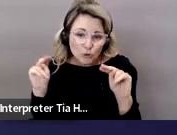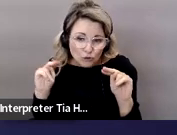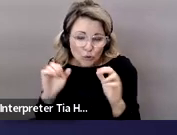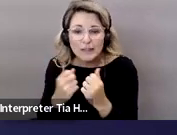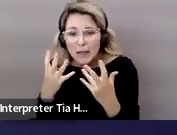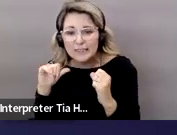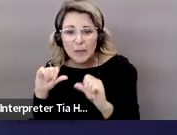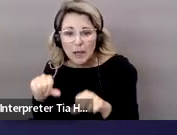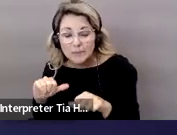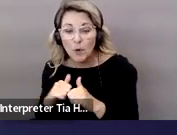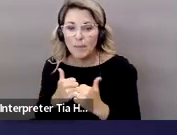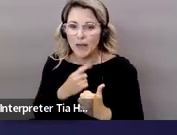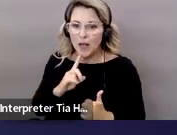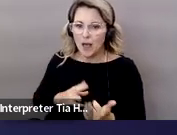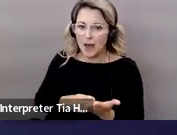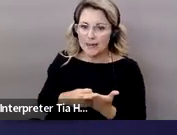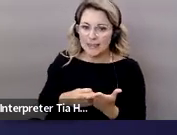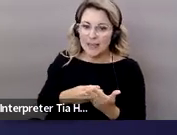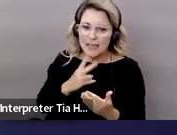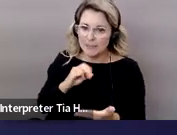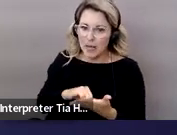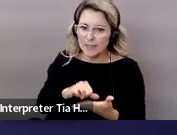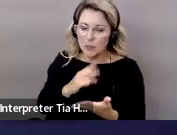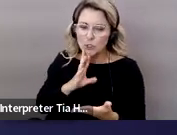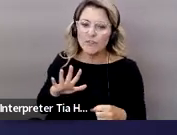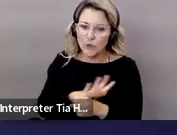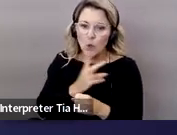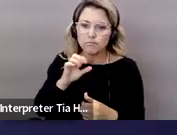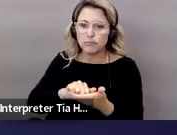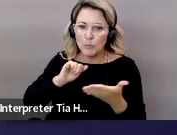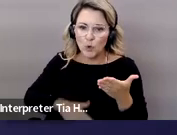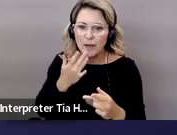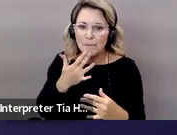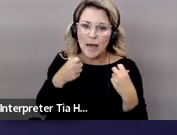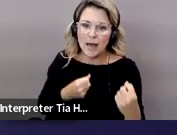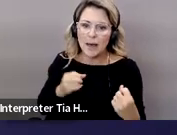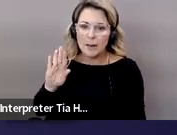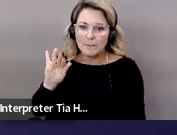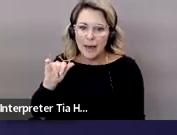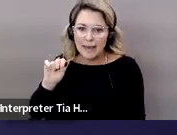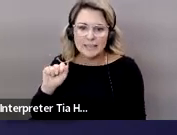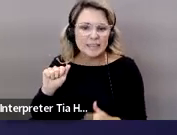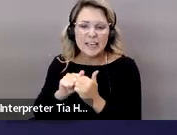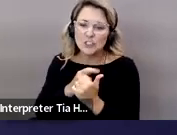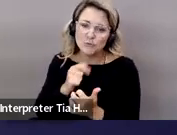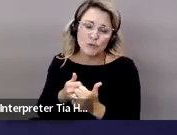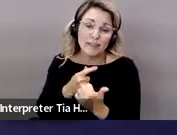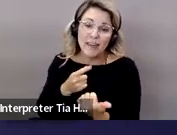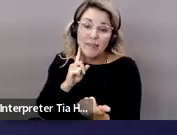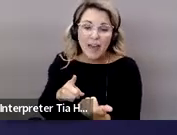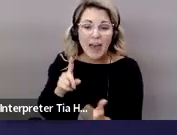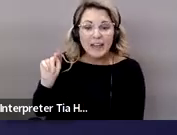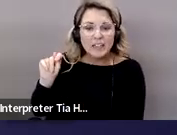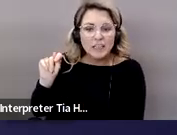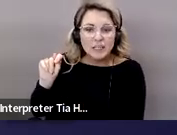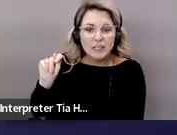divorce yourself from a little bit of bias. And when you have a nice abstract, it just sets the tone for the rest of the proposal. And